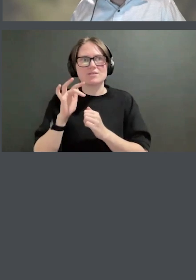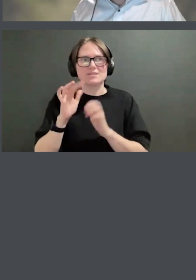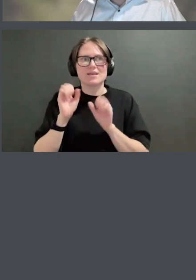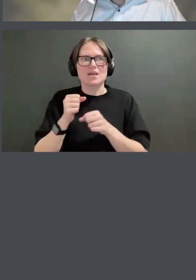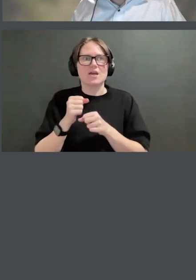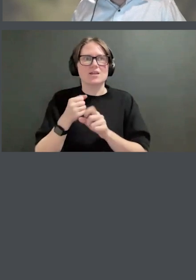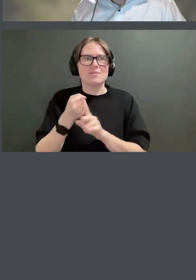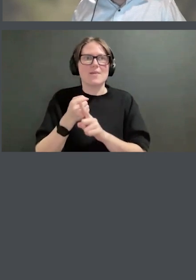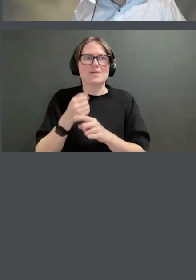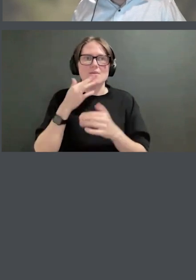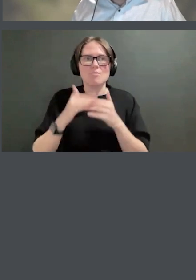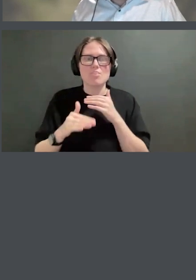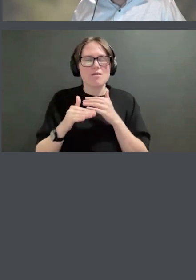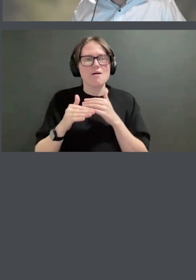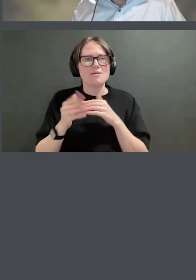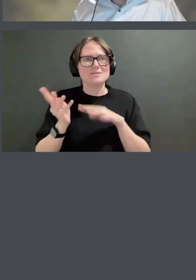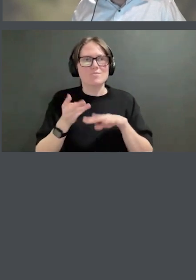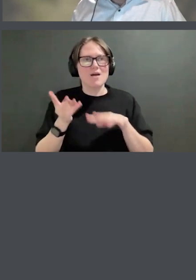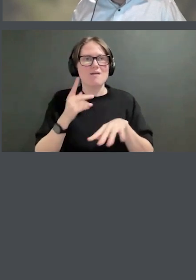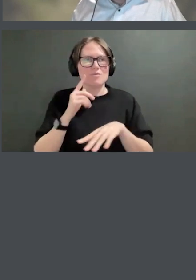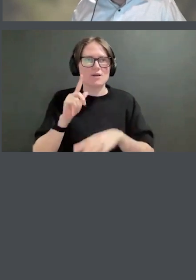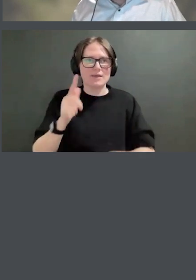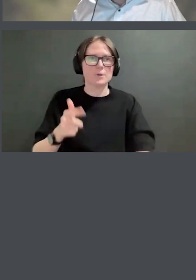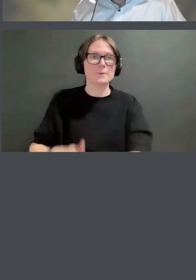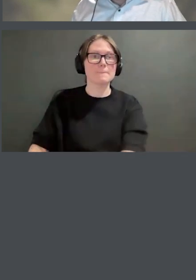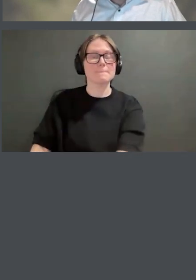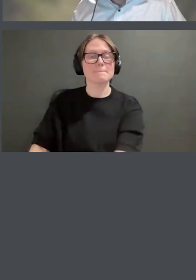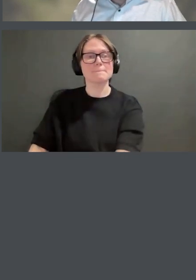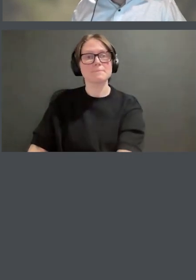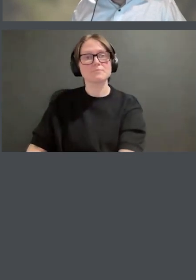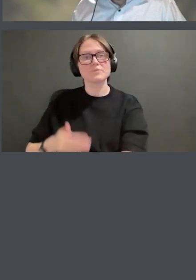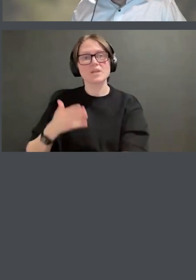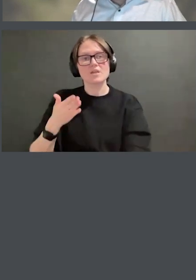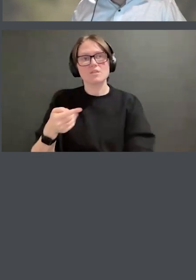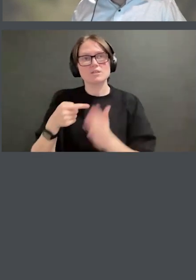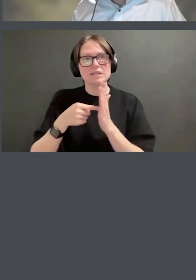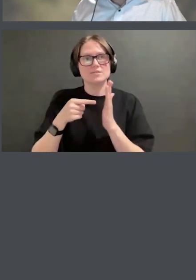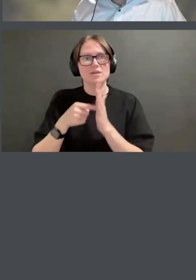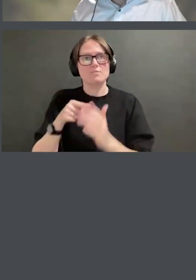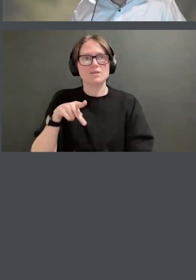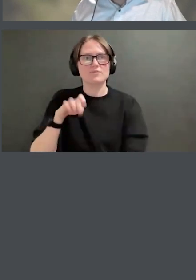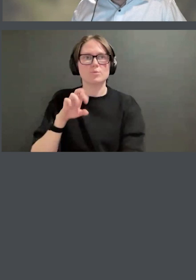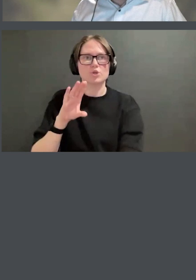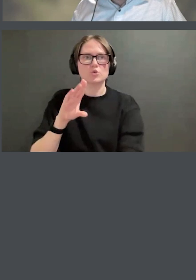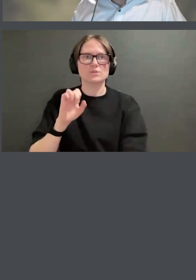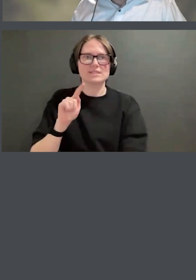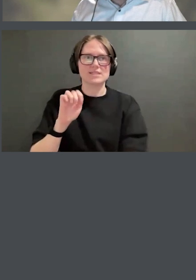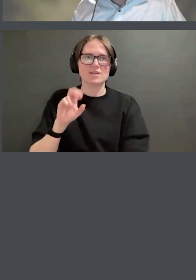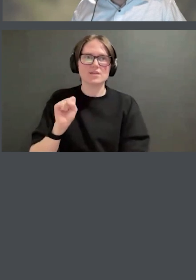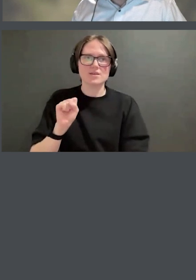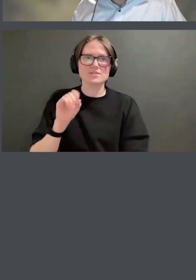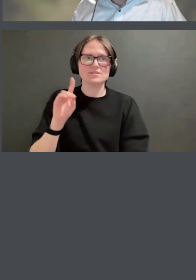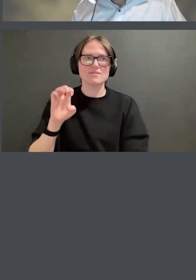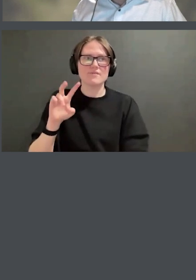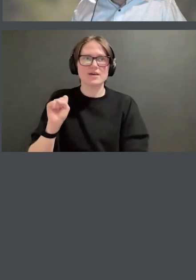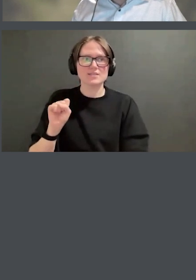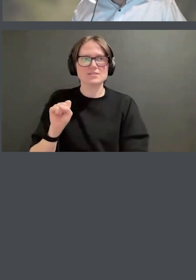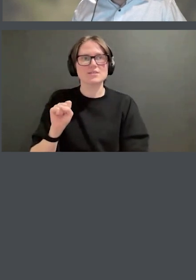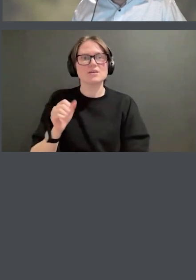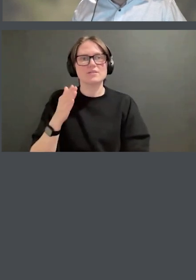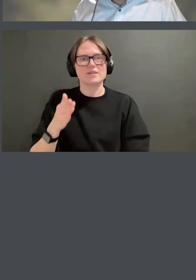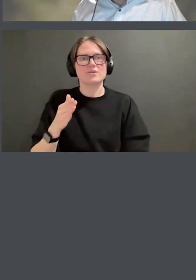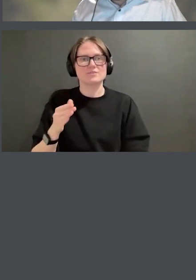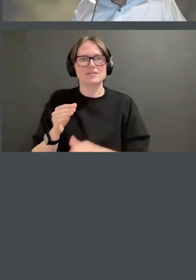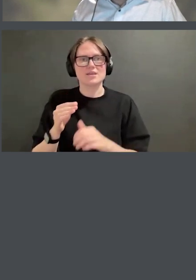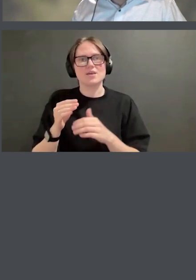options. Here's an example of the percutaneous device. Here's the abutment retained processor with